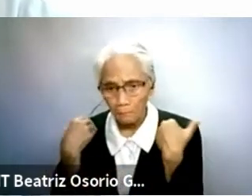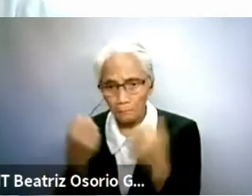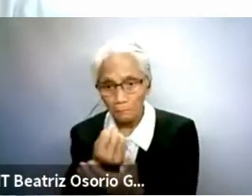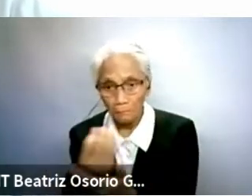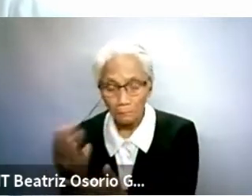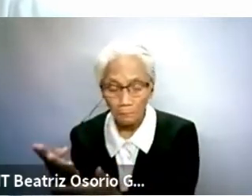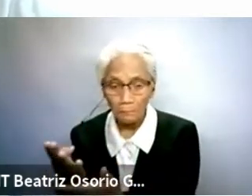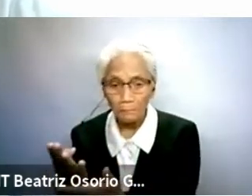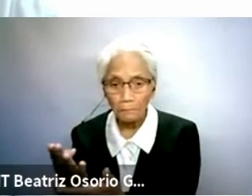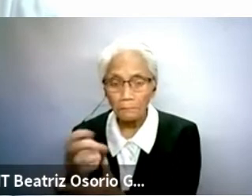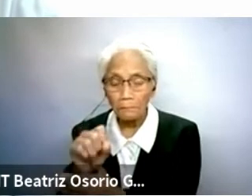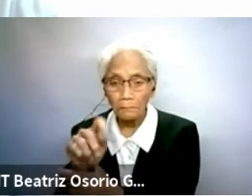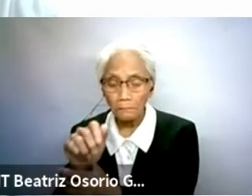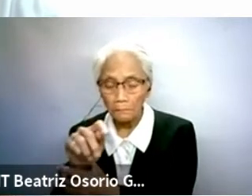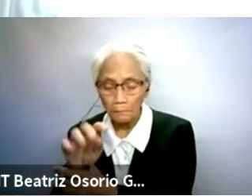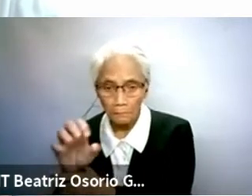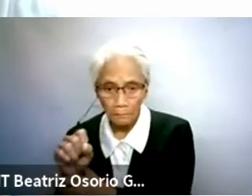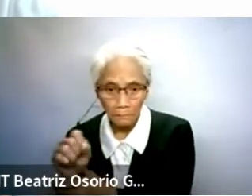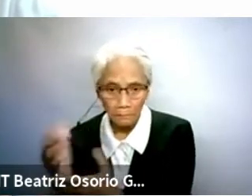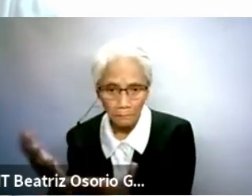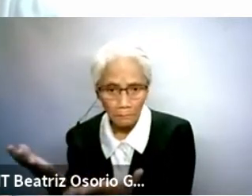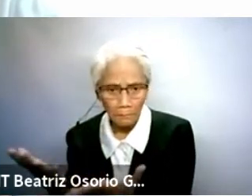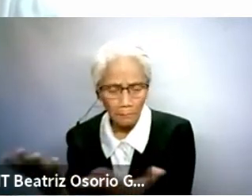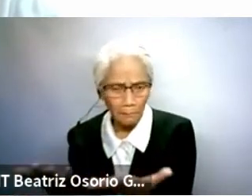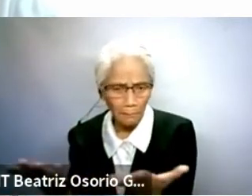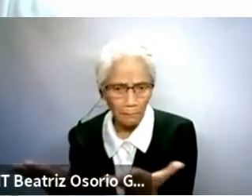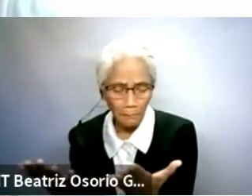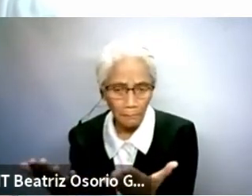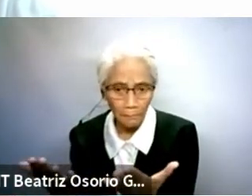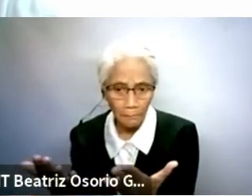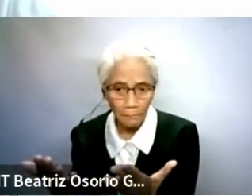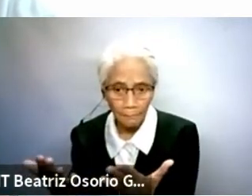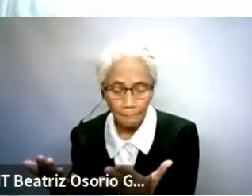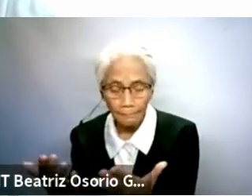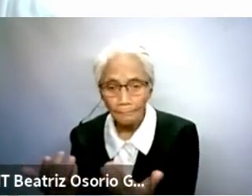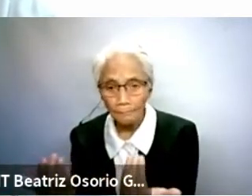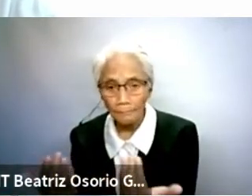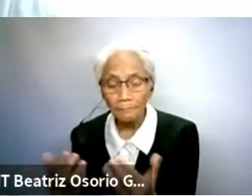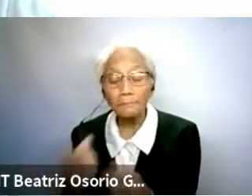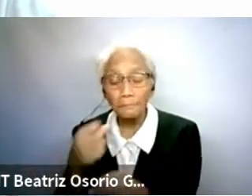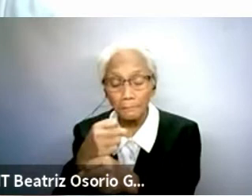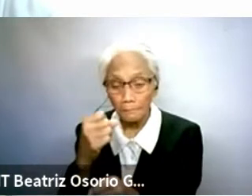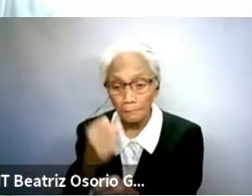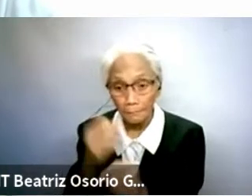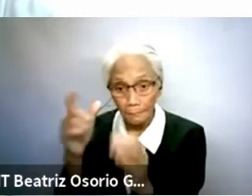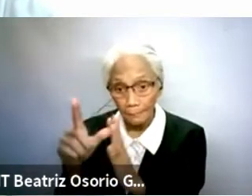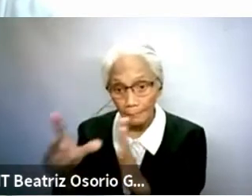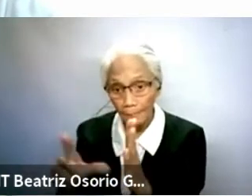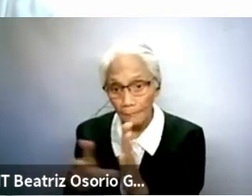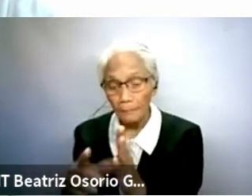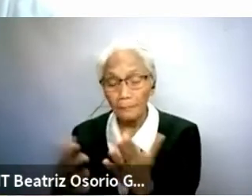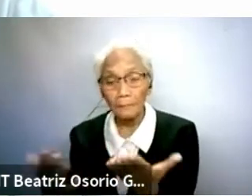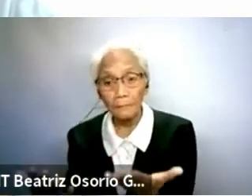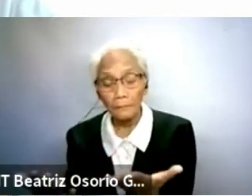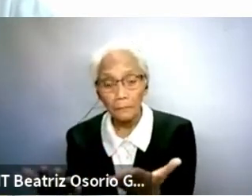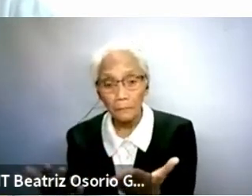states parties. So this explicit ratification makes them legally binding. States parties do